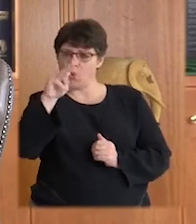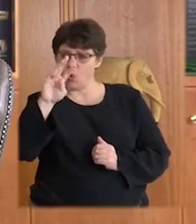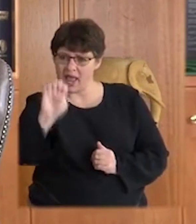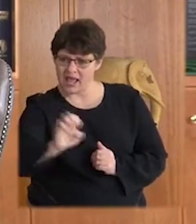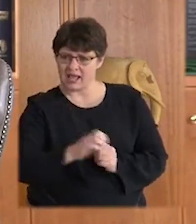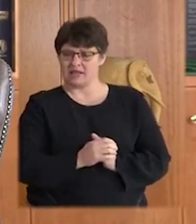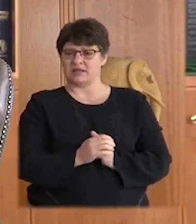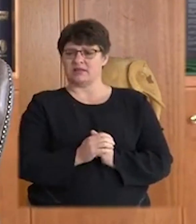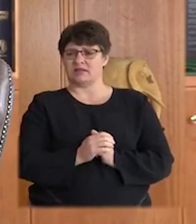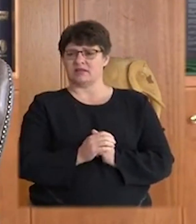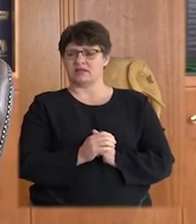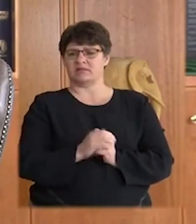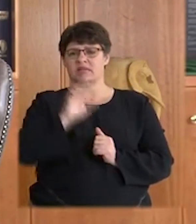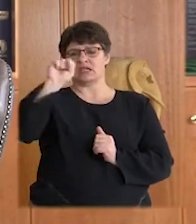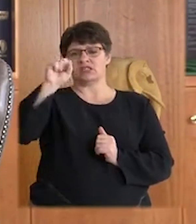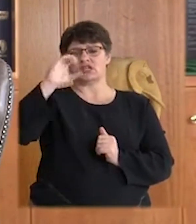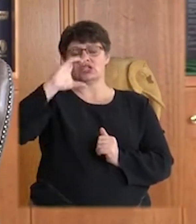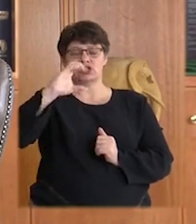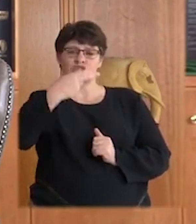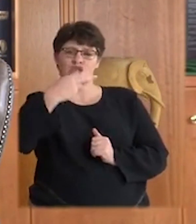Mama Charlotte Maxeke,